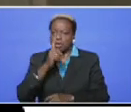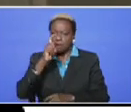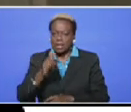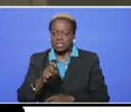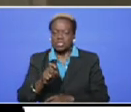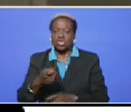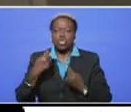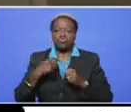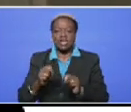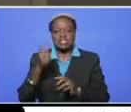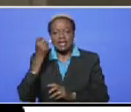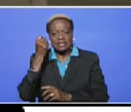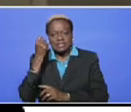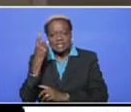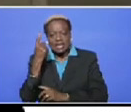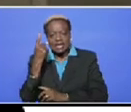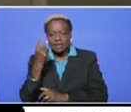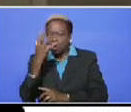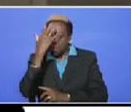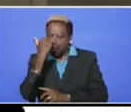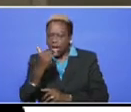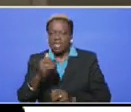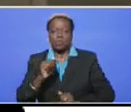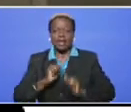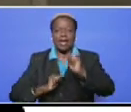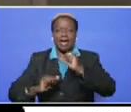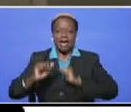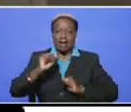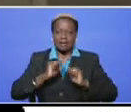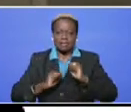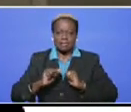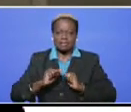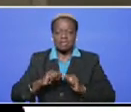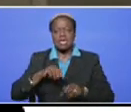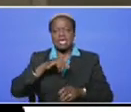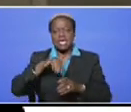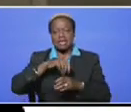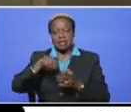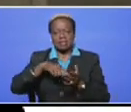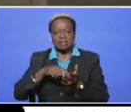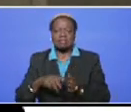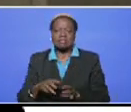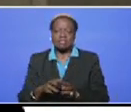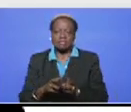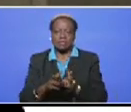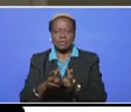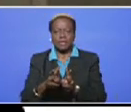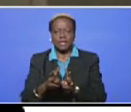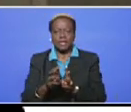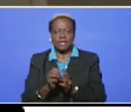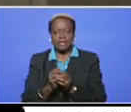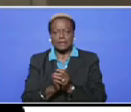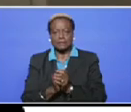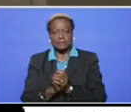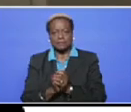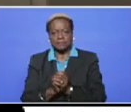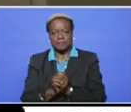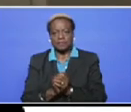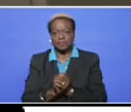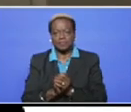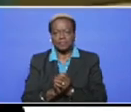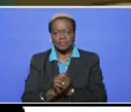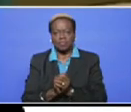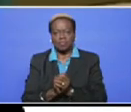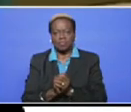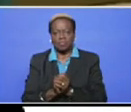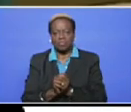I think, why would they act in such a draconian, unilateral, and almost what I call